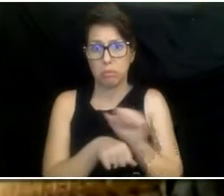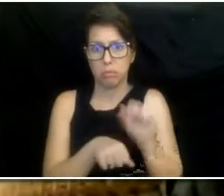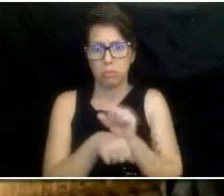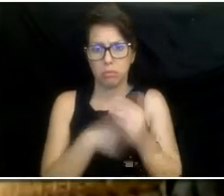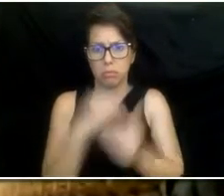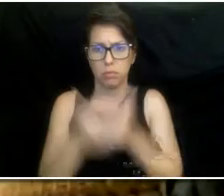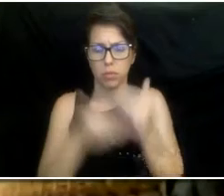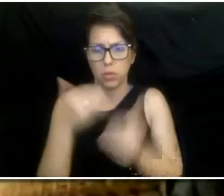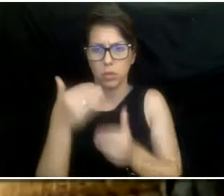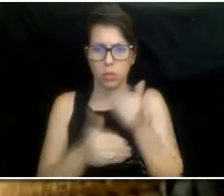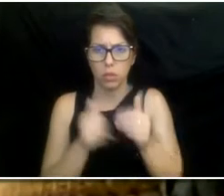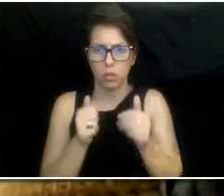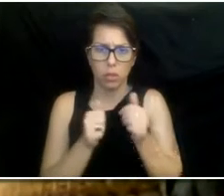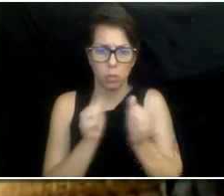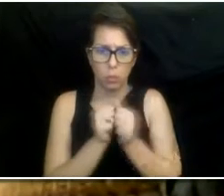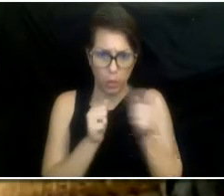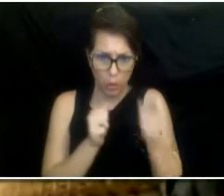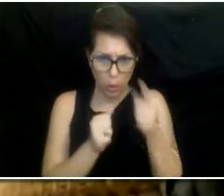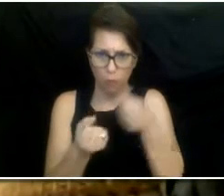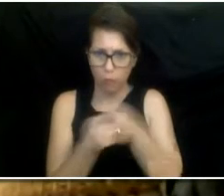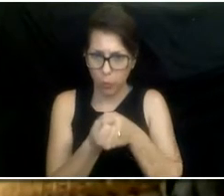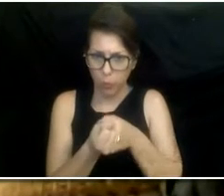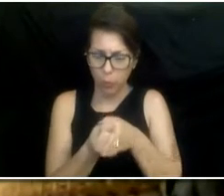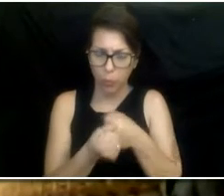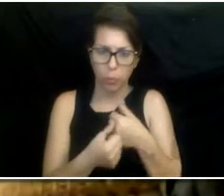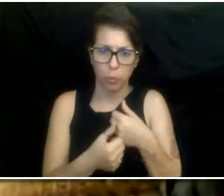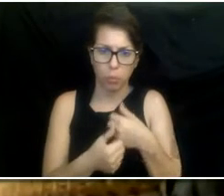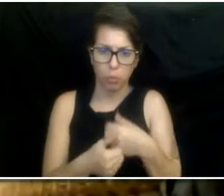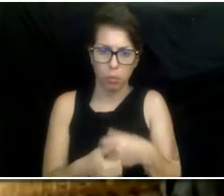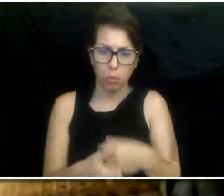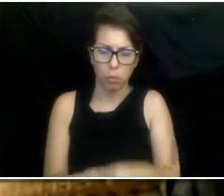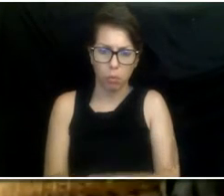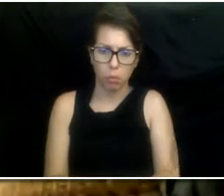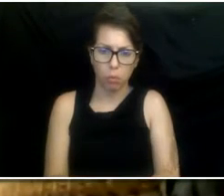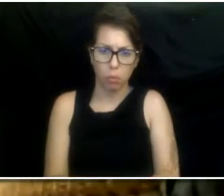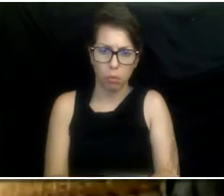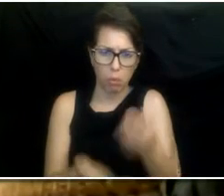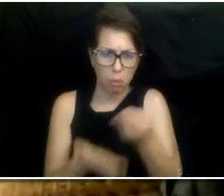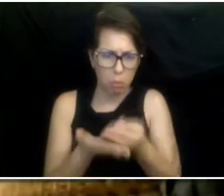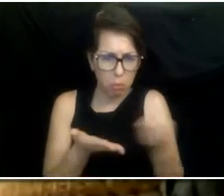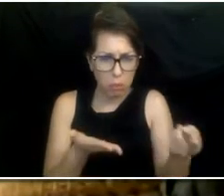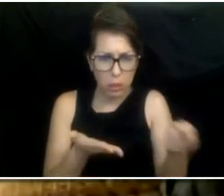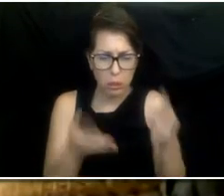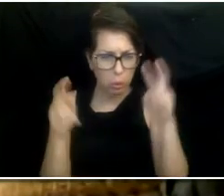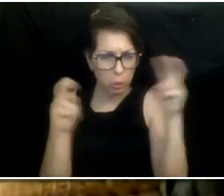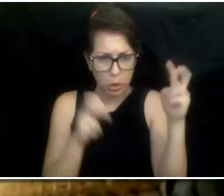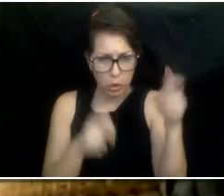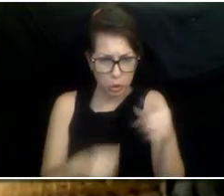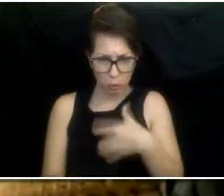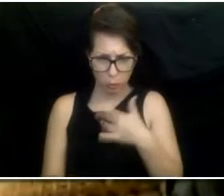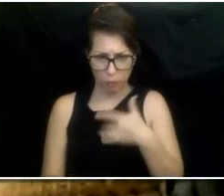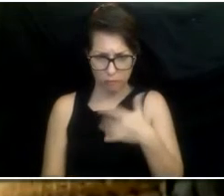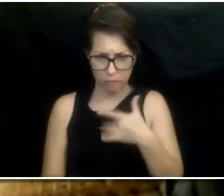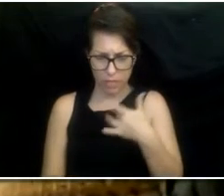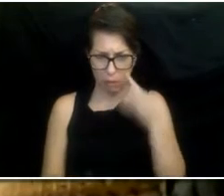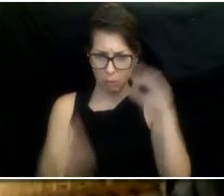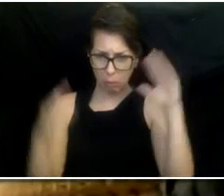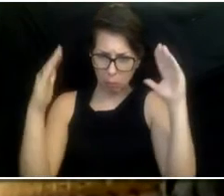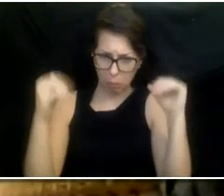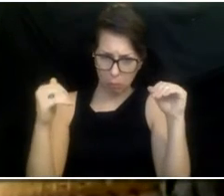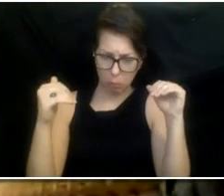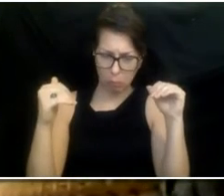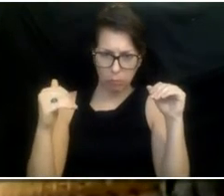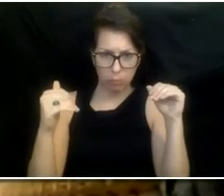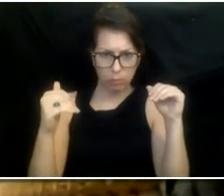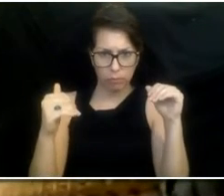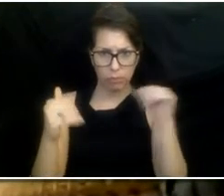of ensuring that the legal needs of domestic violence victims are taken care of have to do with the mechanics